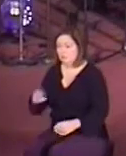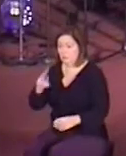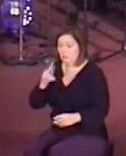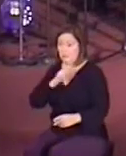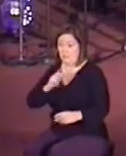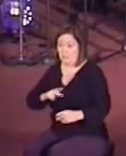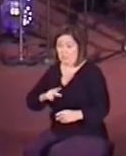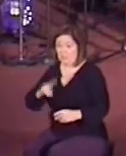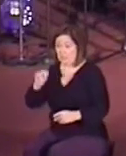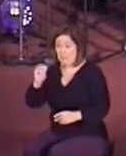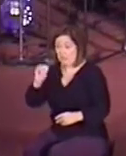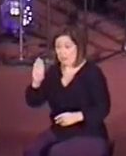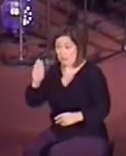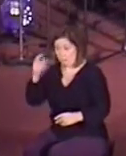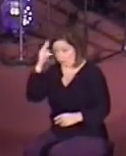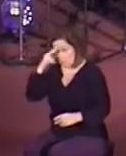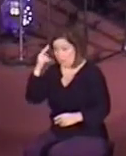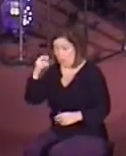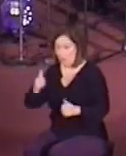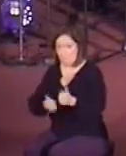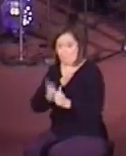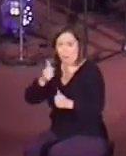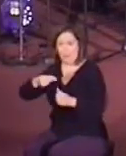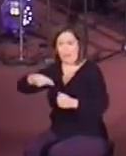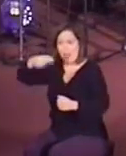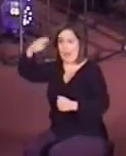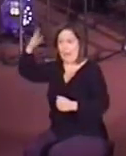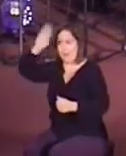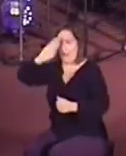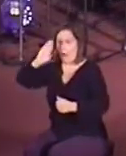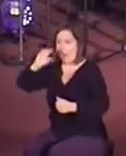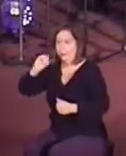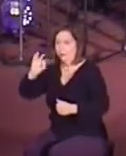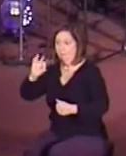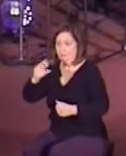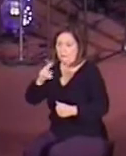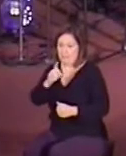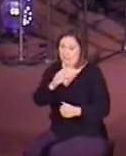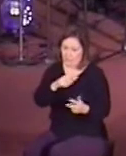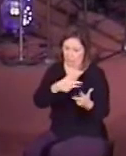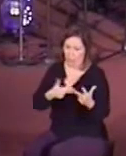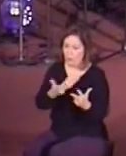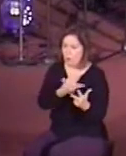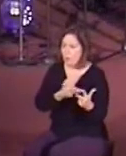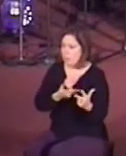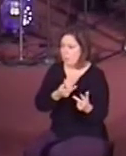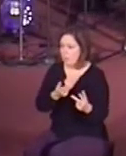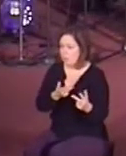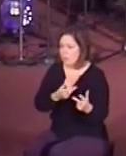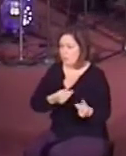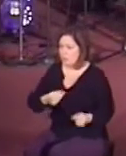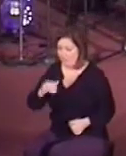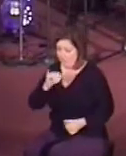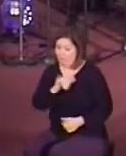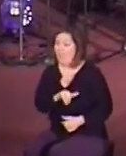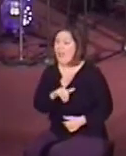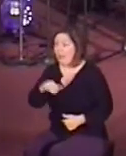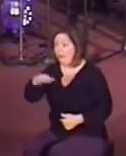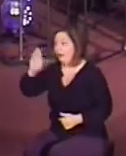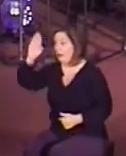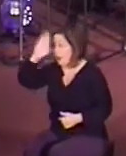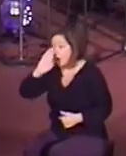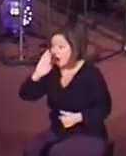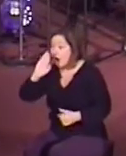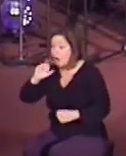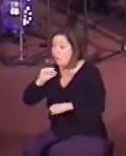recognizes this is the Most High God, the God of Daniel, the God of Shadrach, Meshach, and Abednego. This is that God